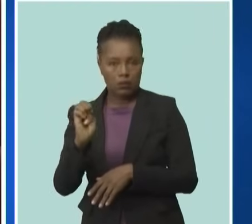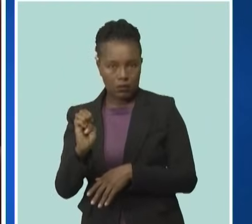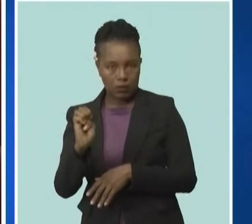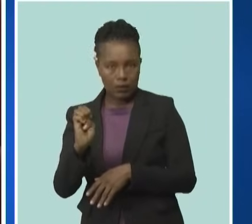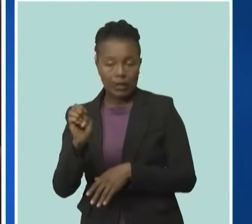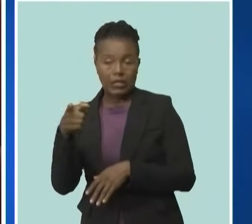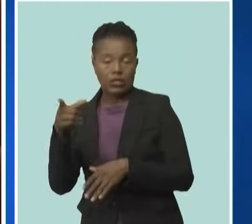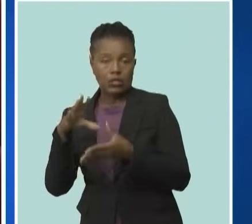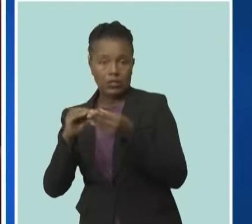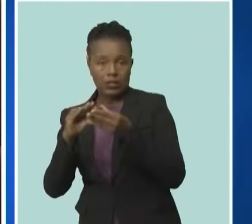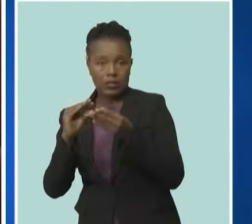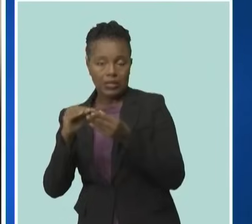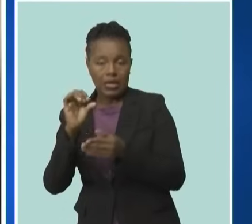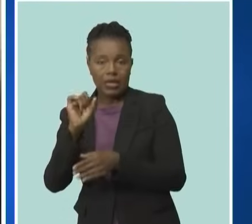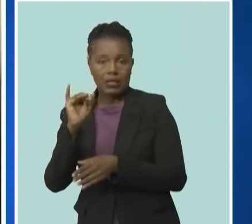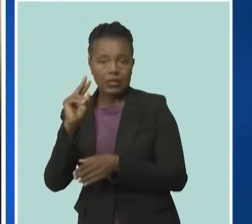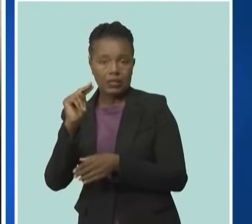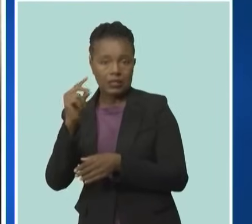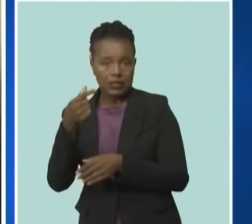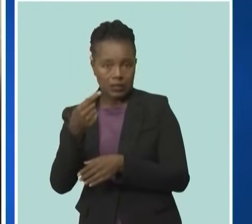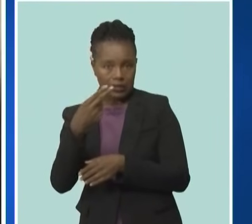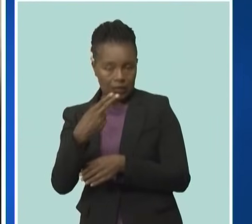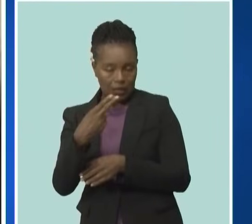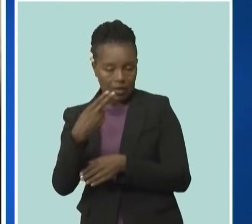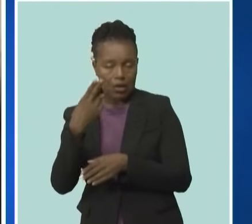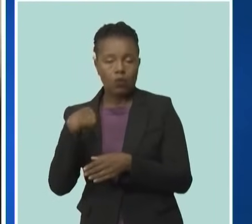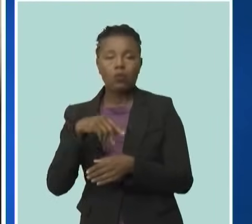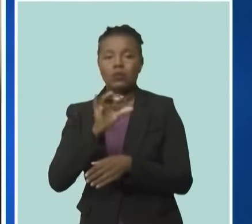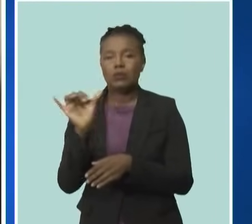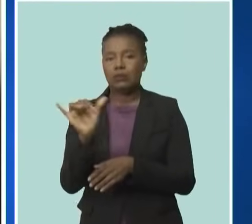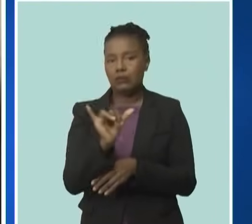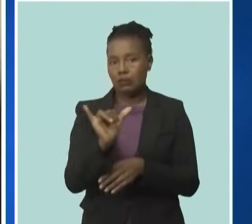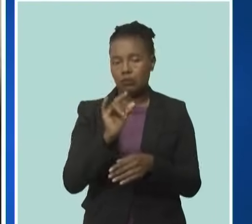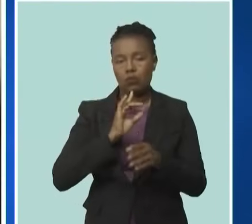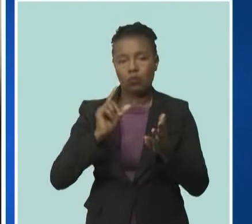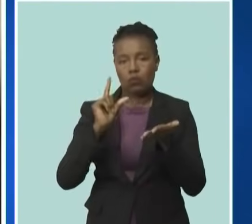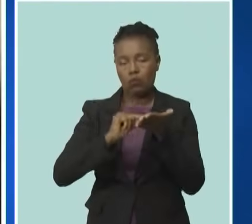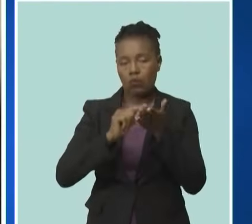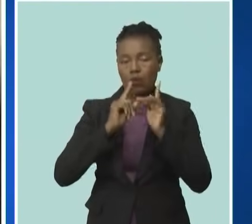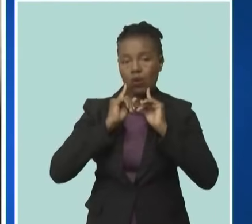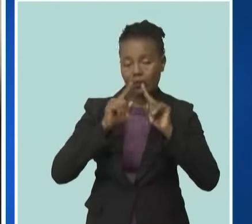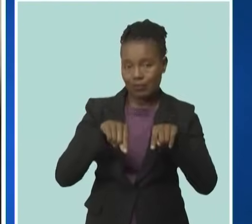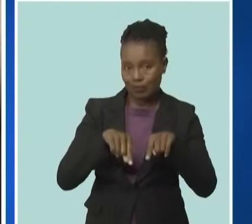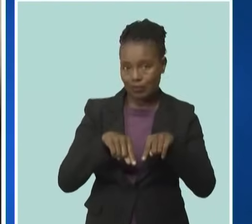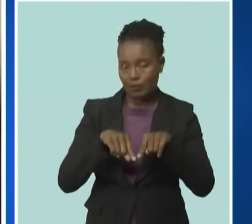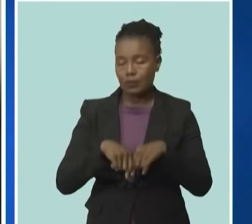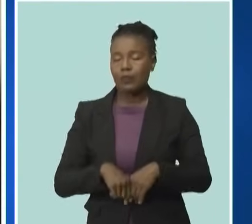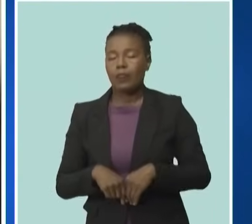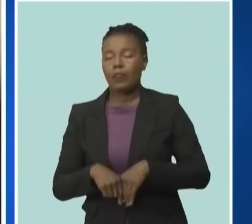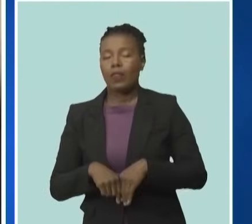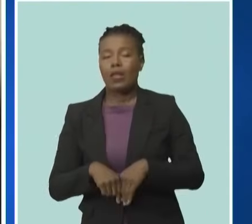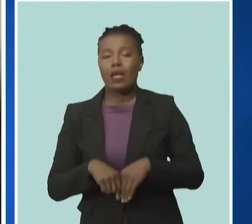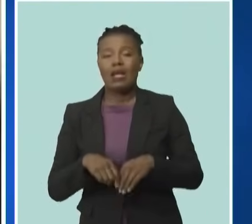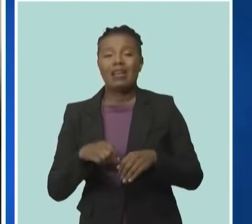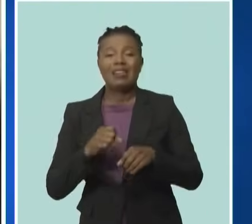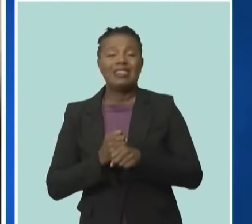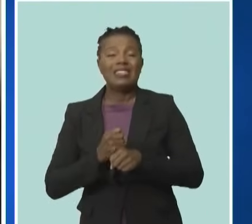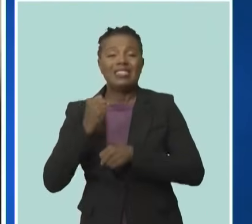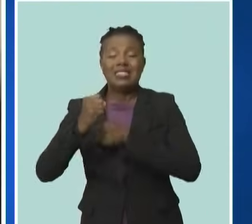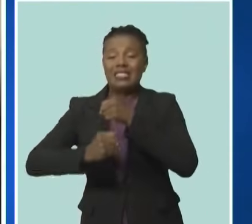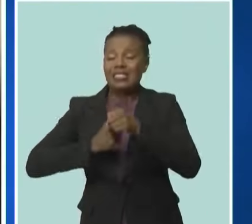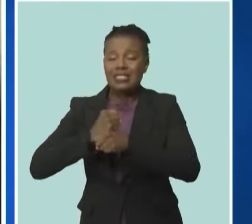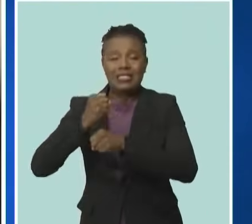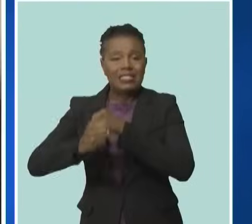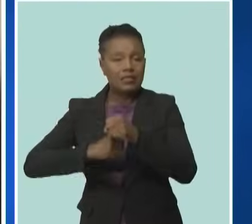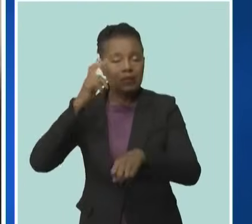such journalist. Over the years, politicians and other detractors sought to intimidate Ricky